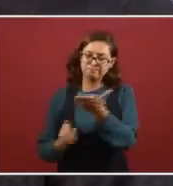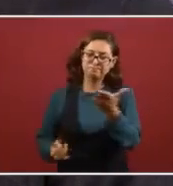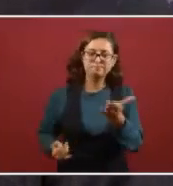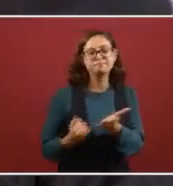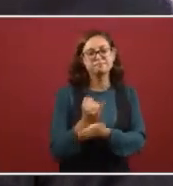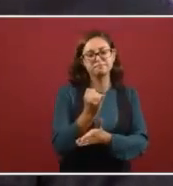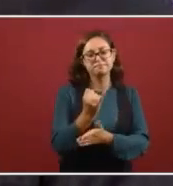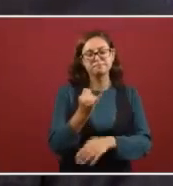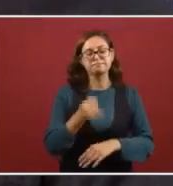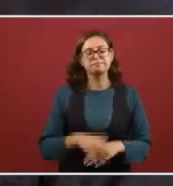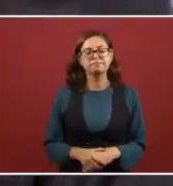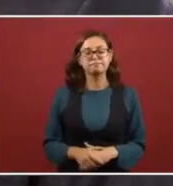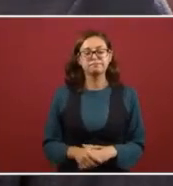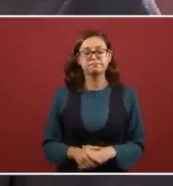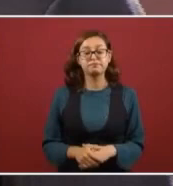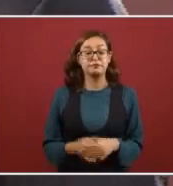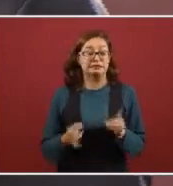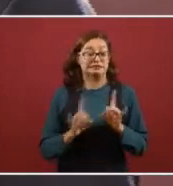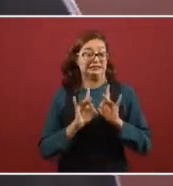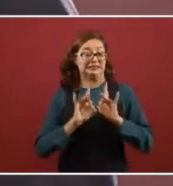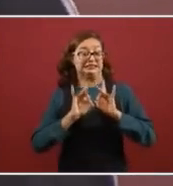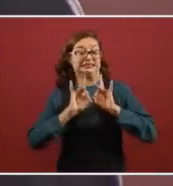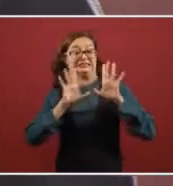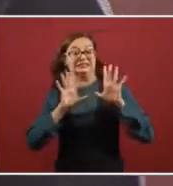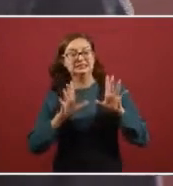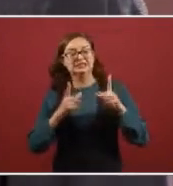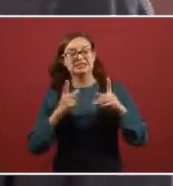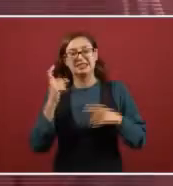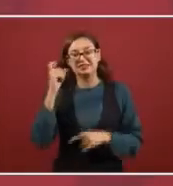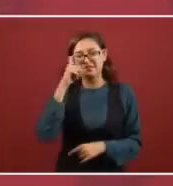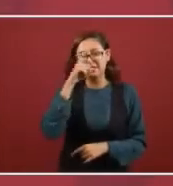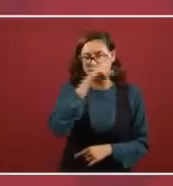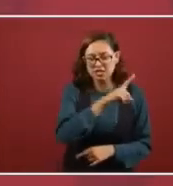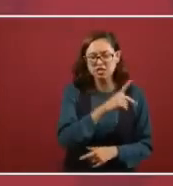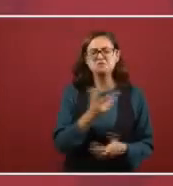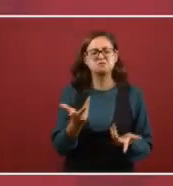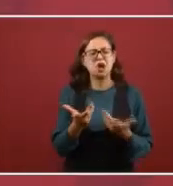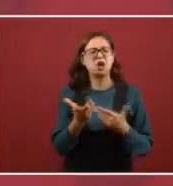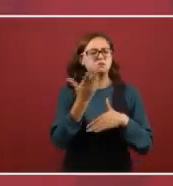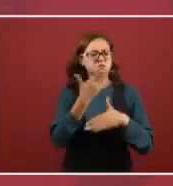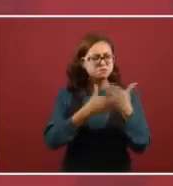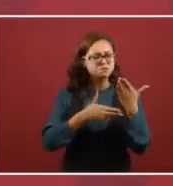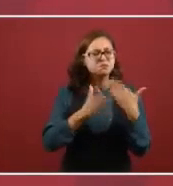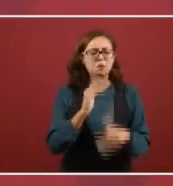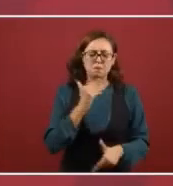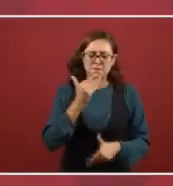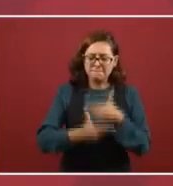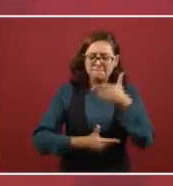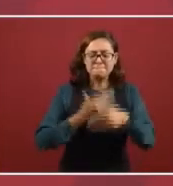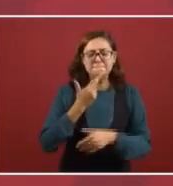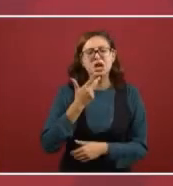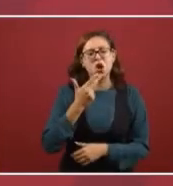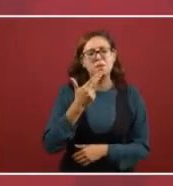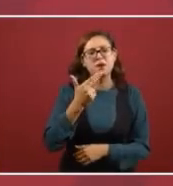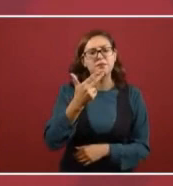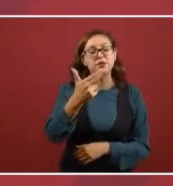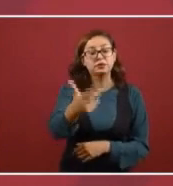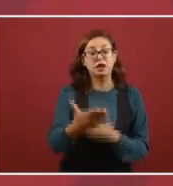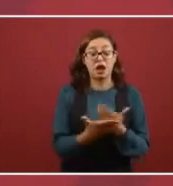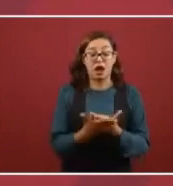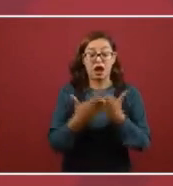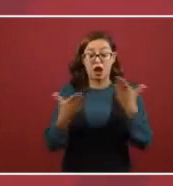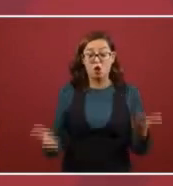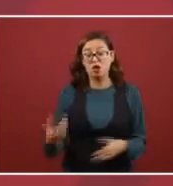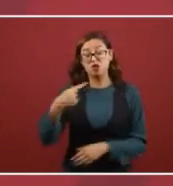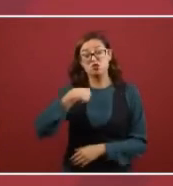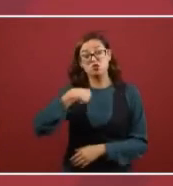this difícil momento difficult y moment. esto nos ha estado ayudando. And this Y has ahora been lo que helping espero us. And hacia now what